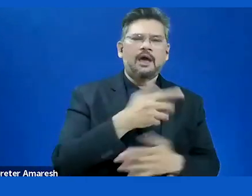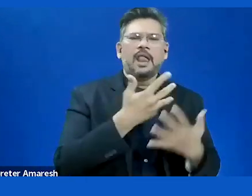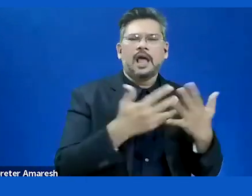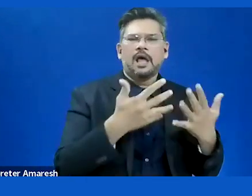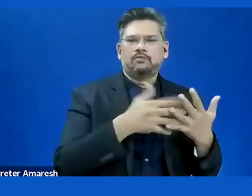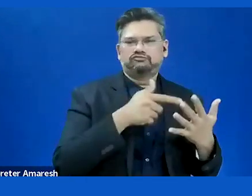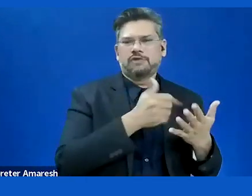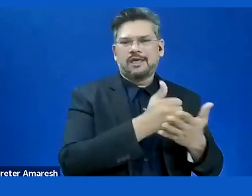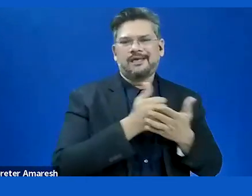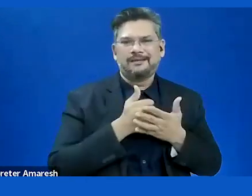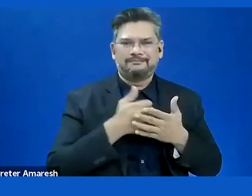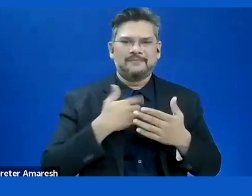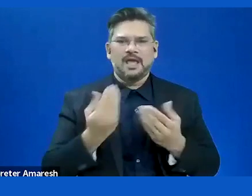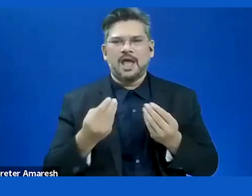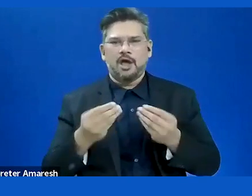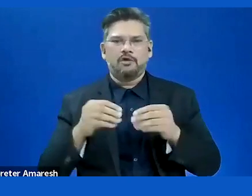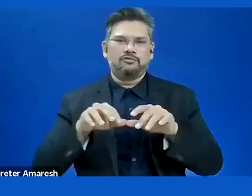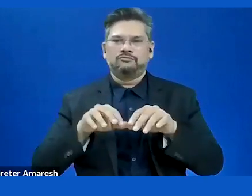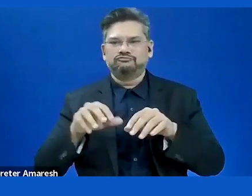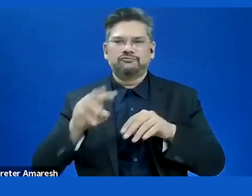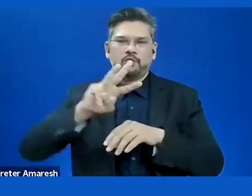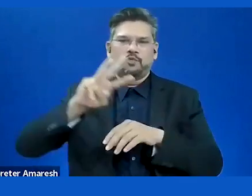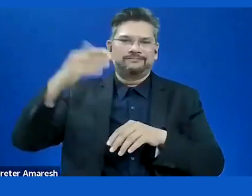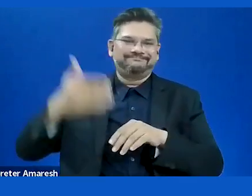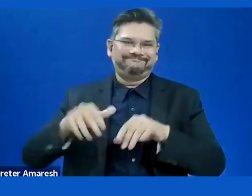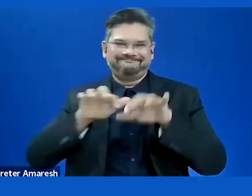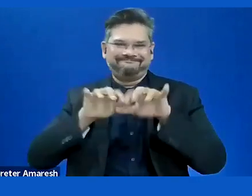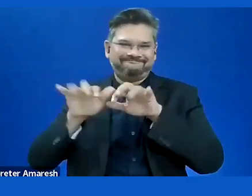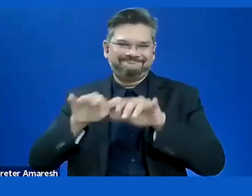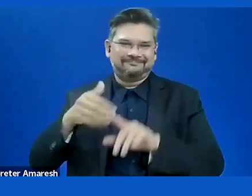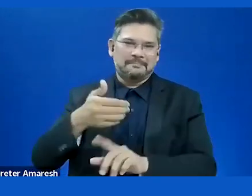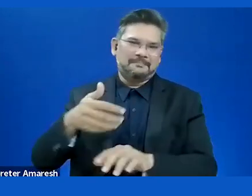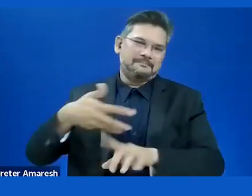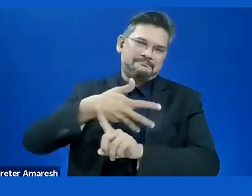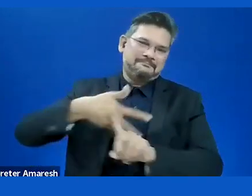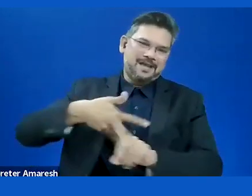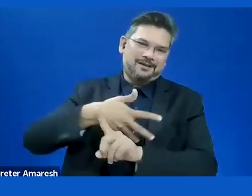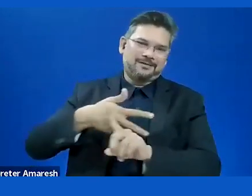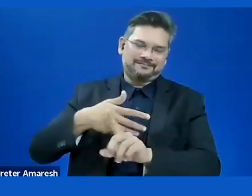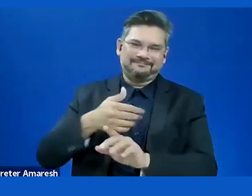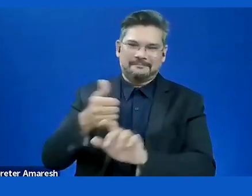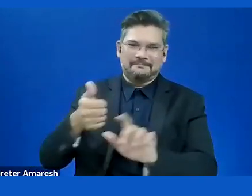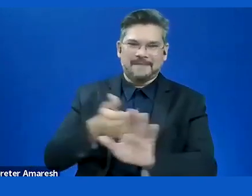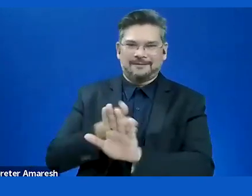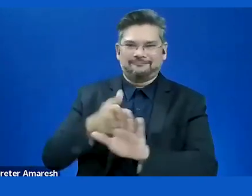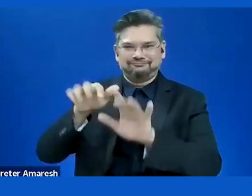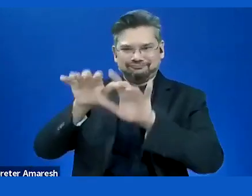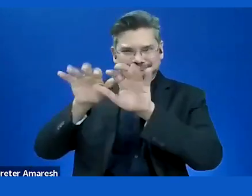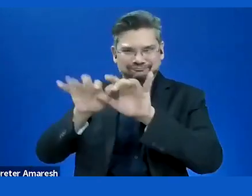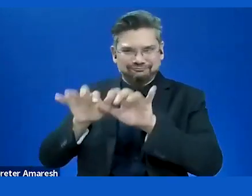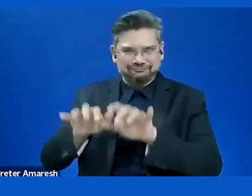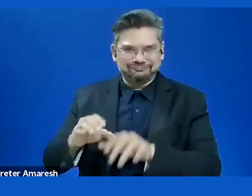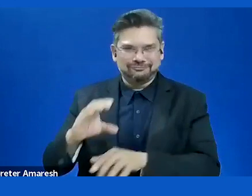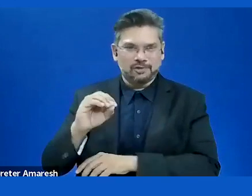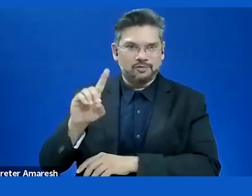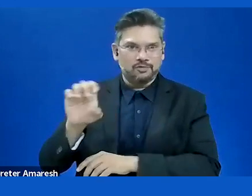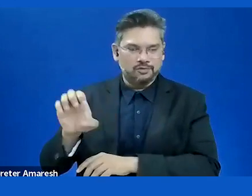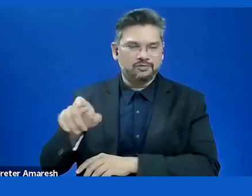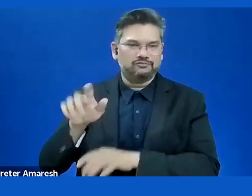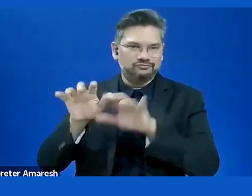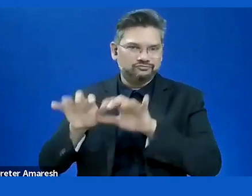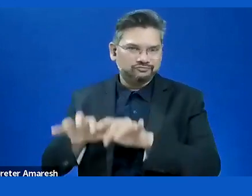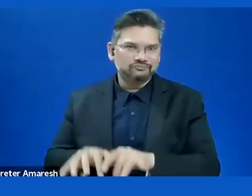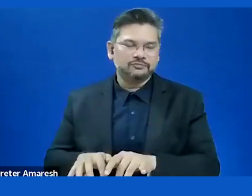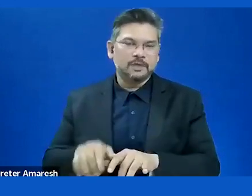basis for all websites out there. And I'm involved in an effort called OpenUI, where we're trying to invent new